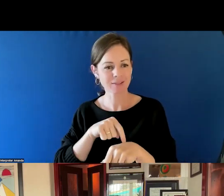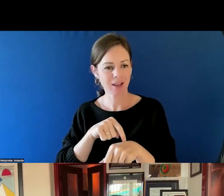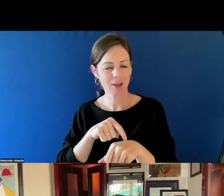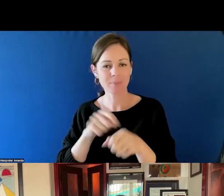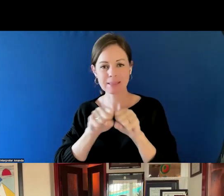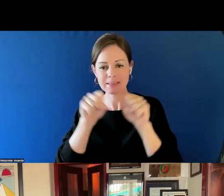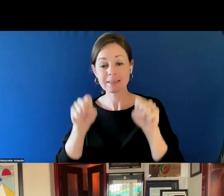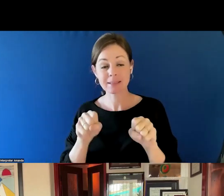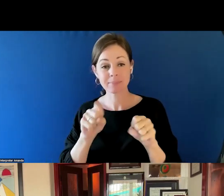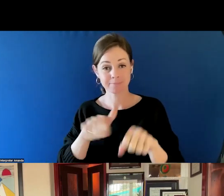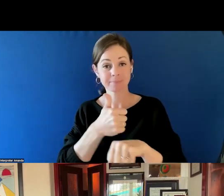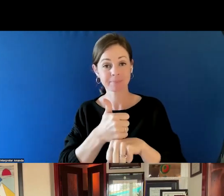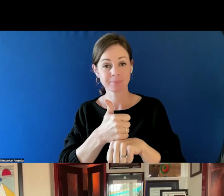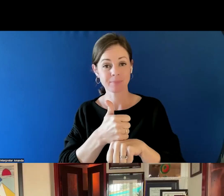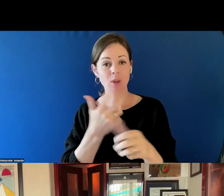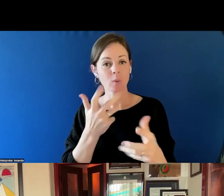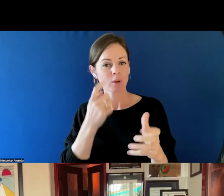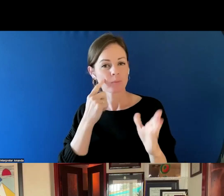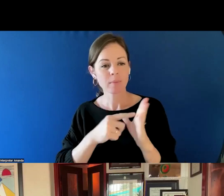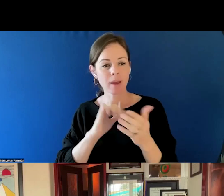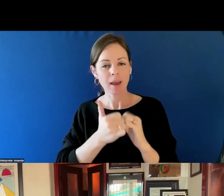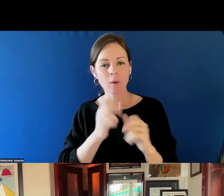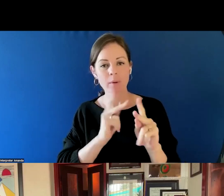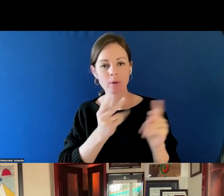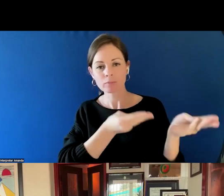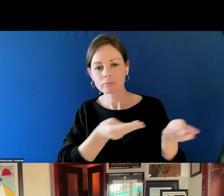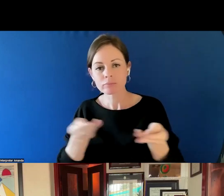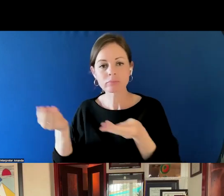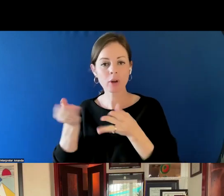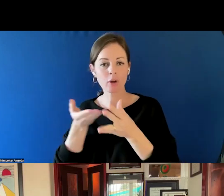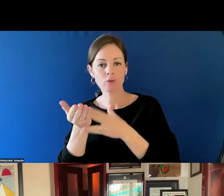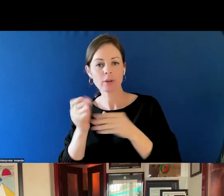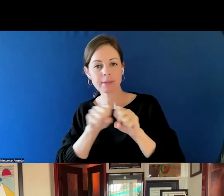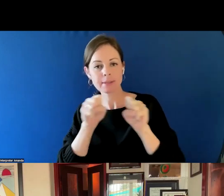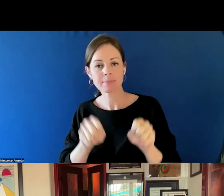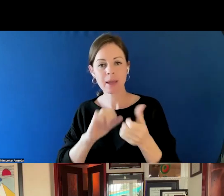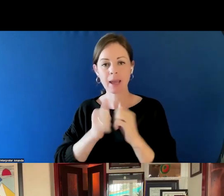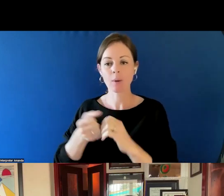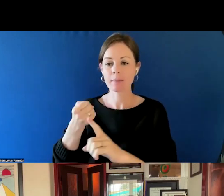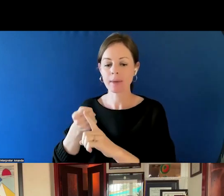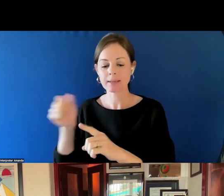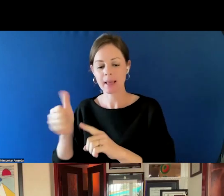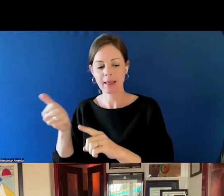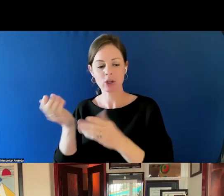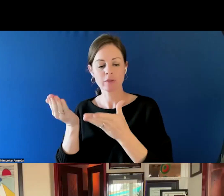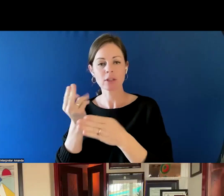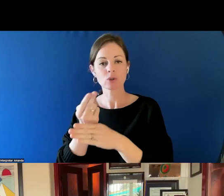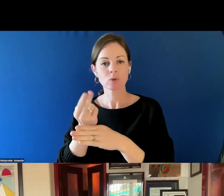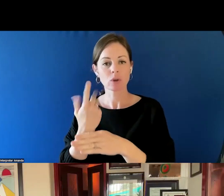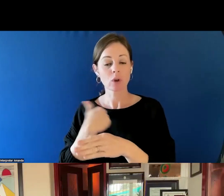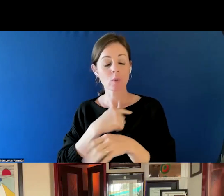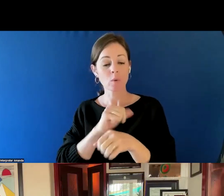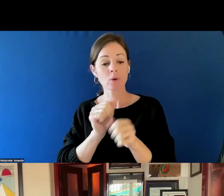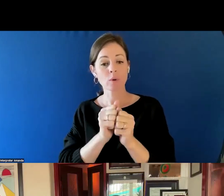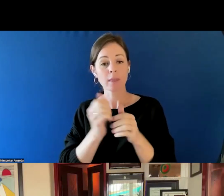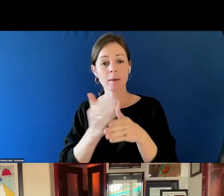system. So we wanted to look at how people flow through the system and how that impacts other service use. And so we worked with our partners